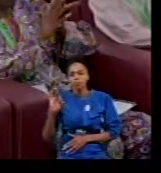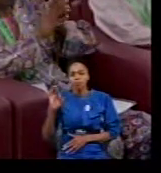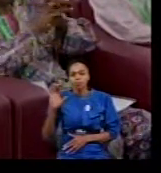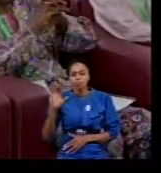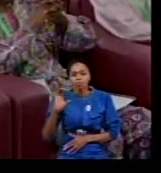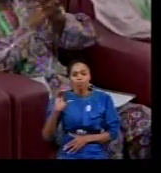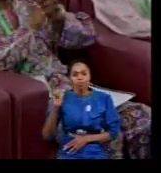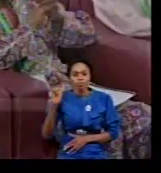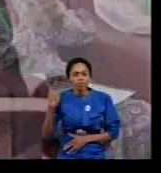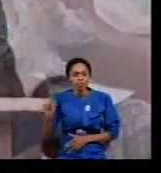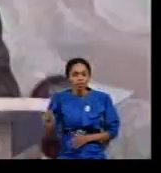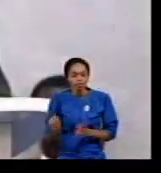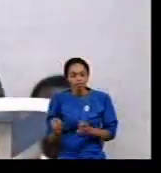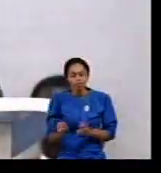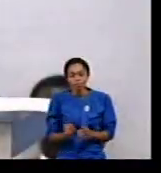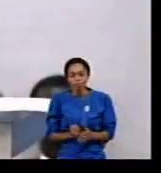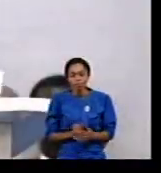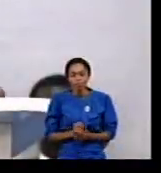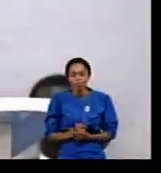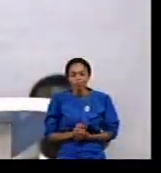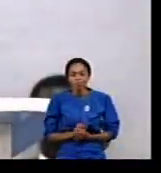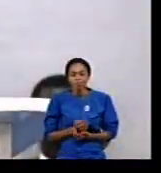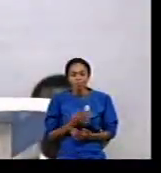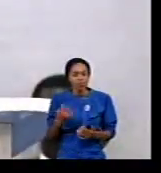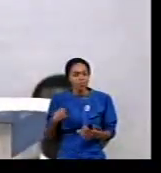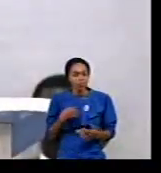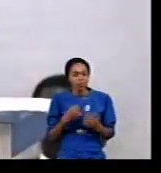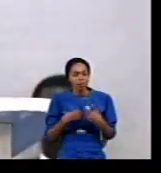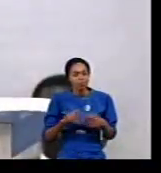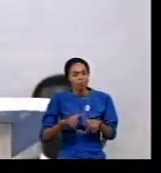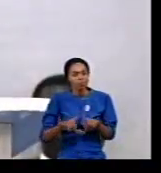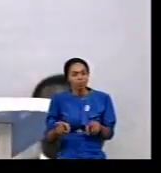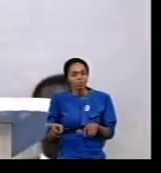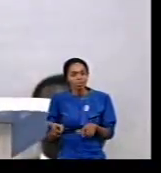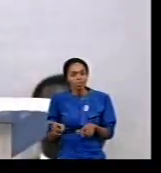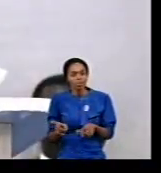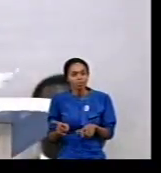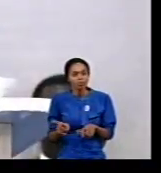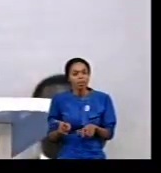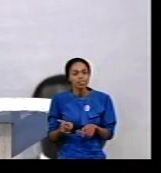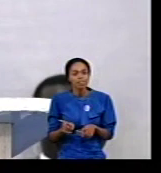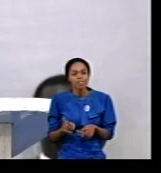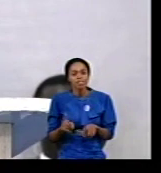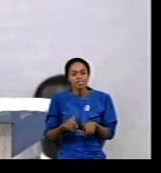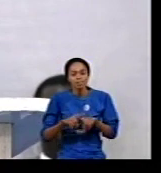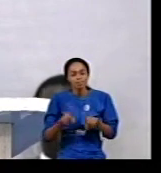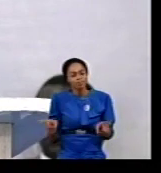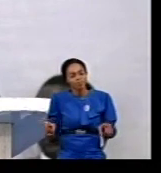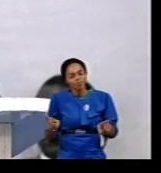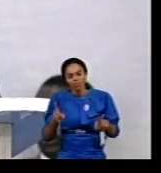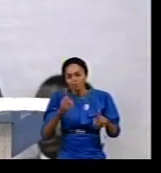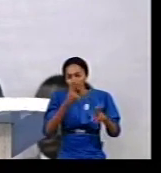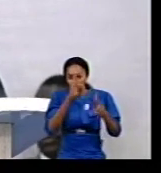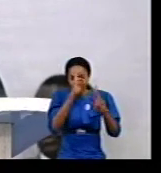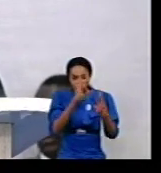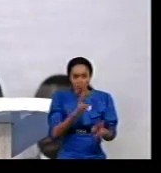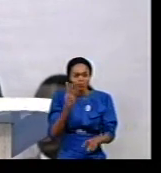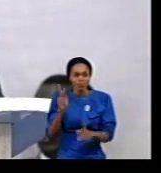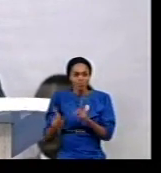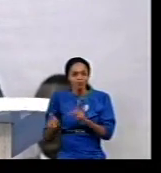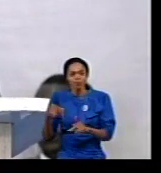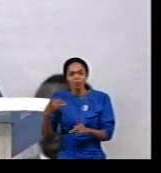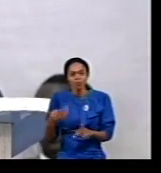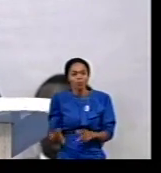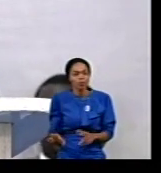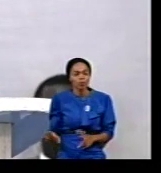him. And eventually, Lala made that man to tell all that he knew about himself. And the Philistines came upon him and removed his two